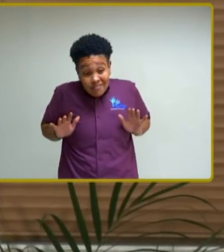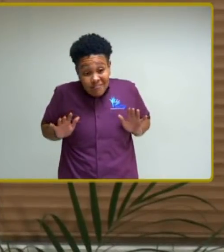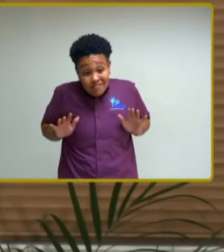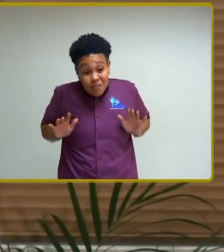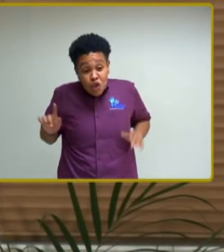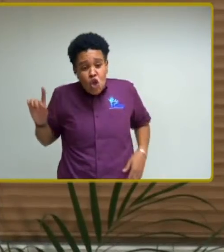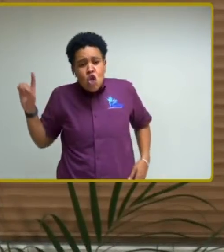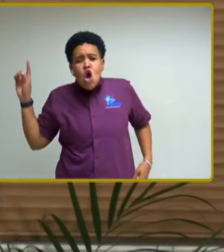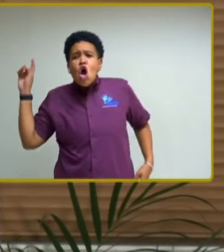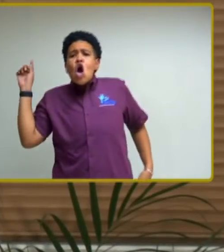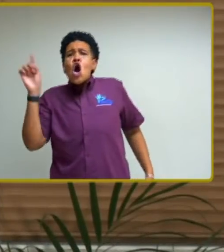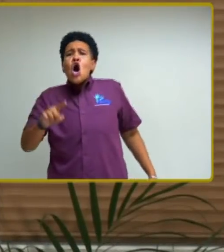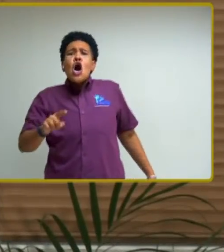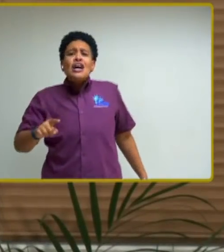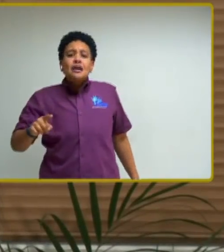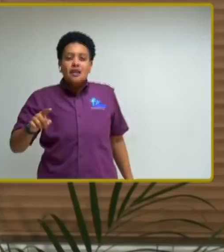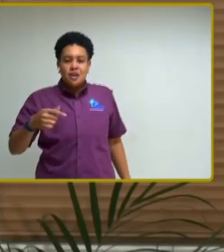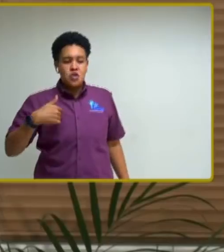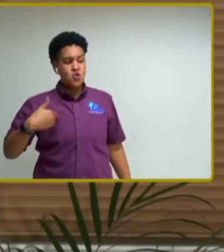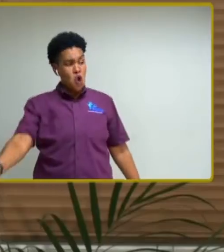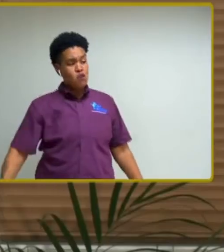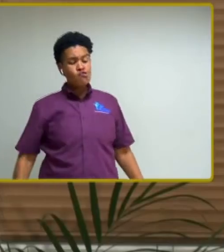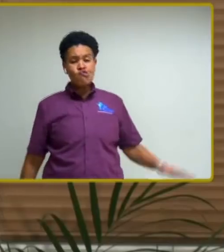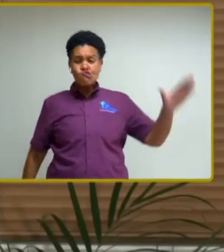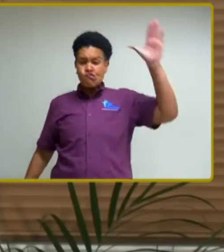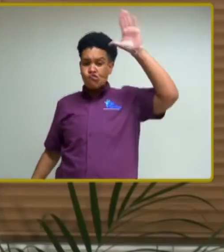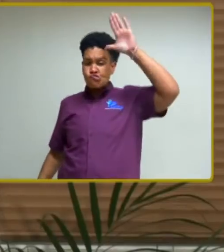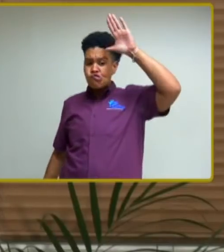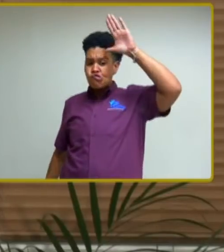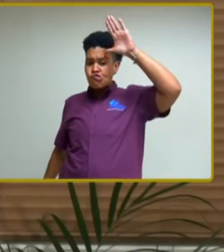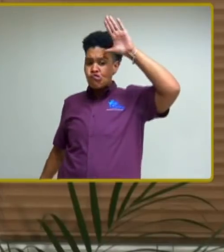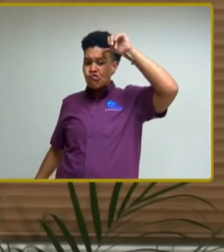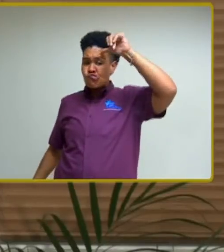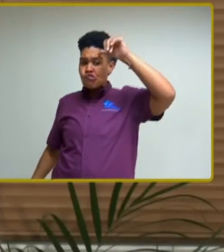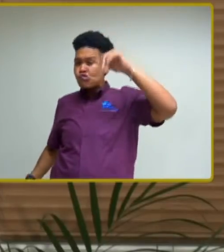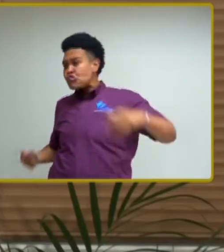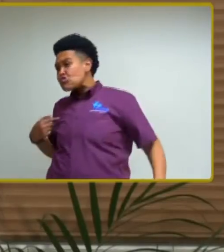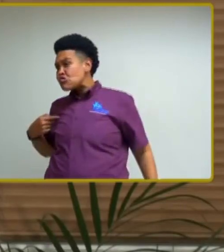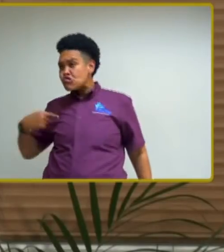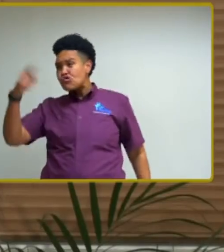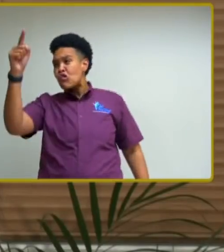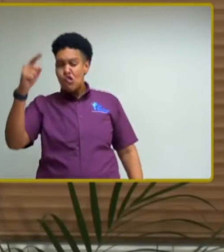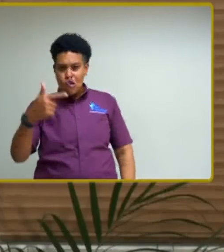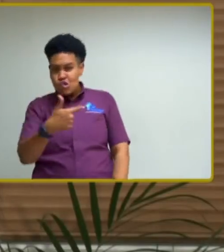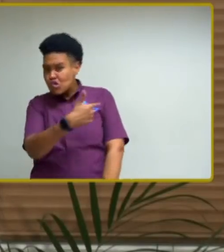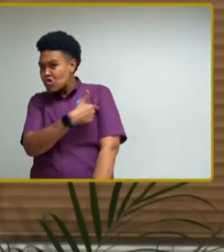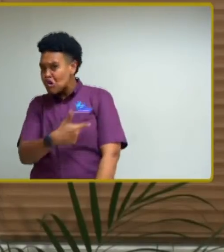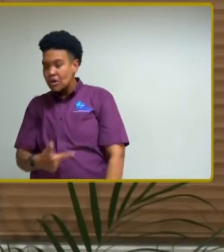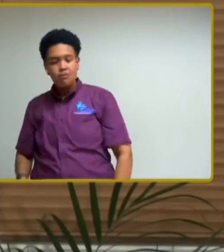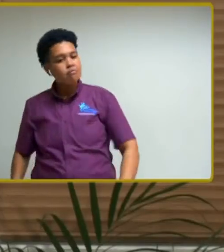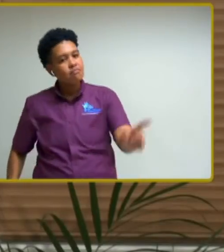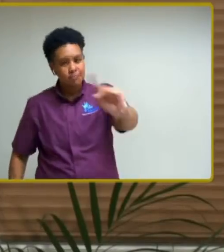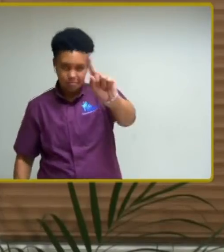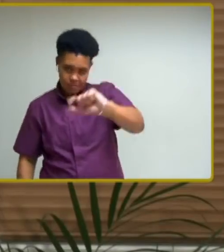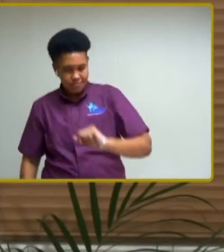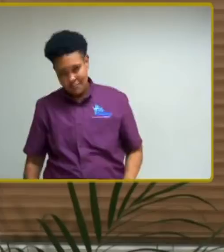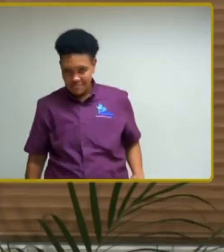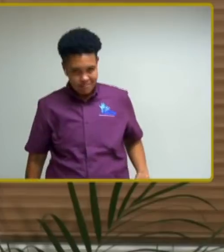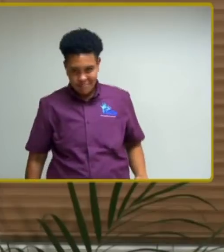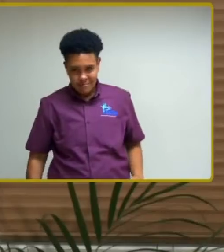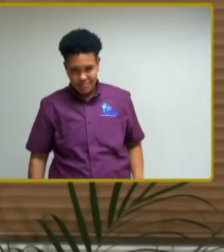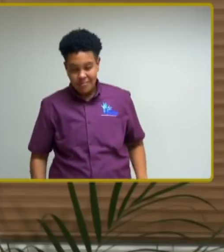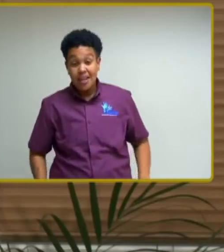don't come if you are not slated to. And secondly, be